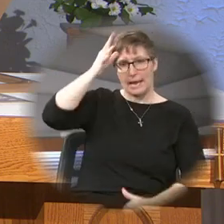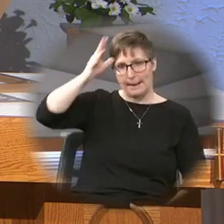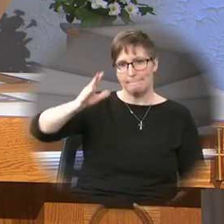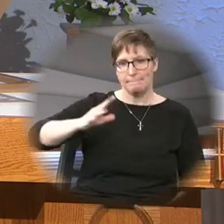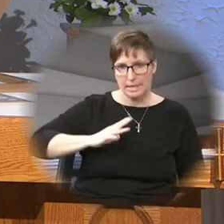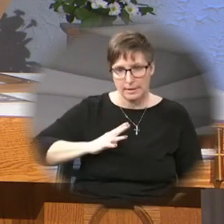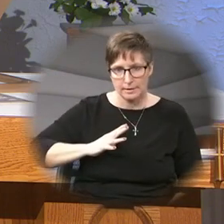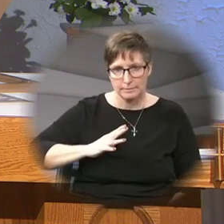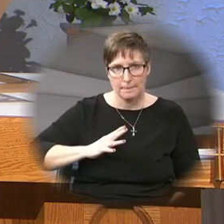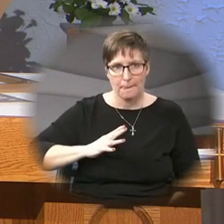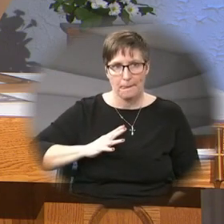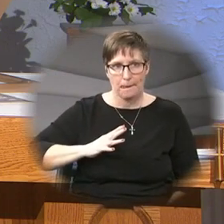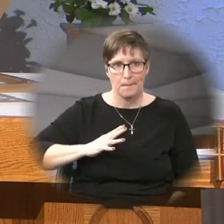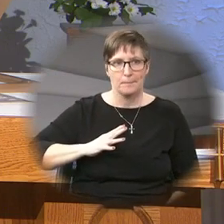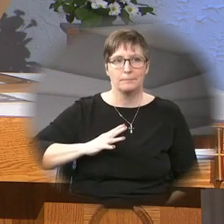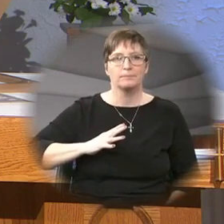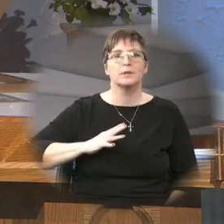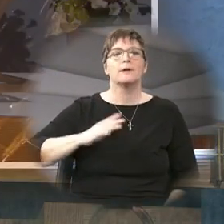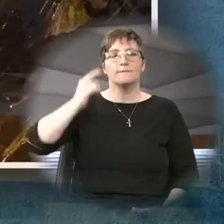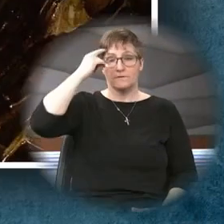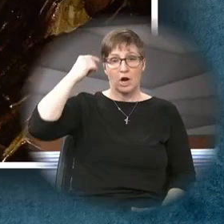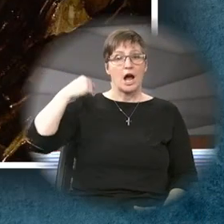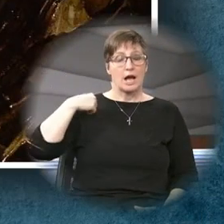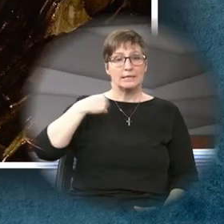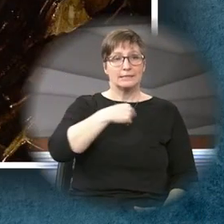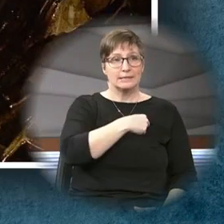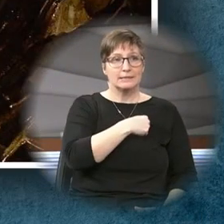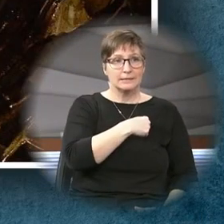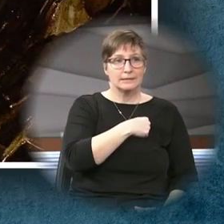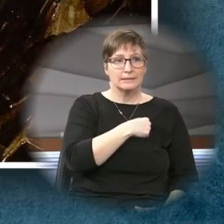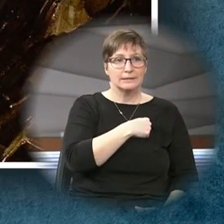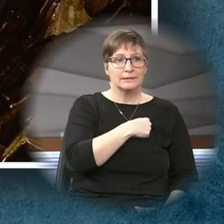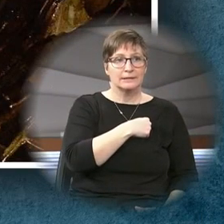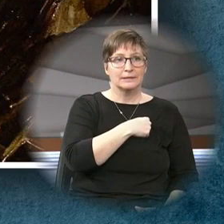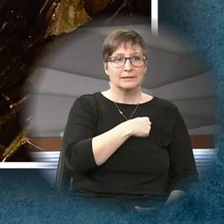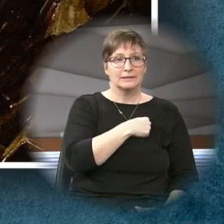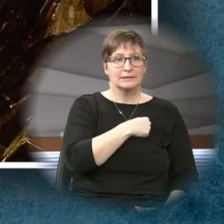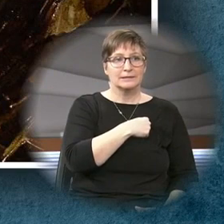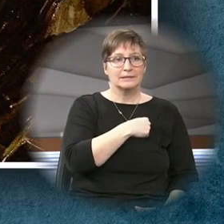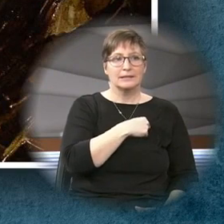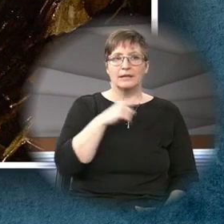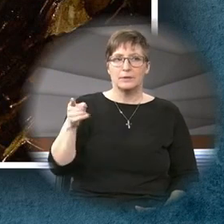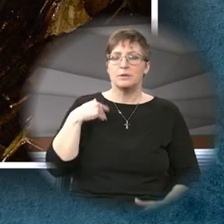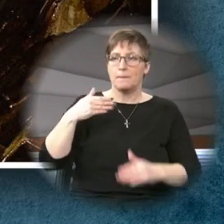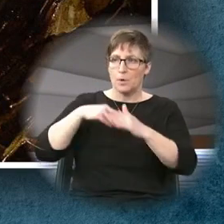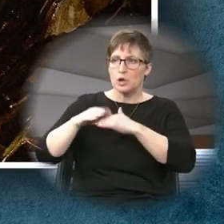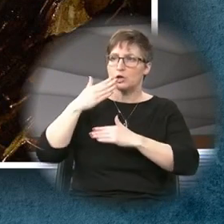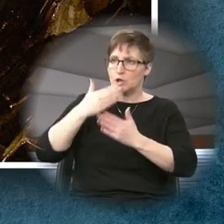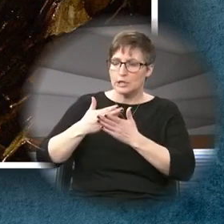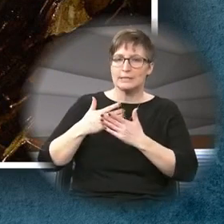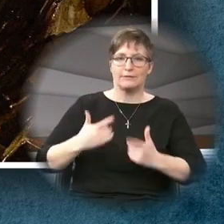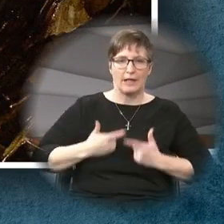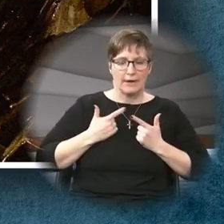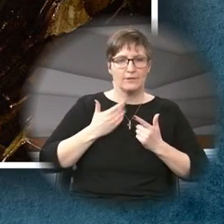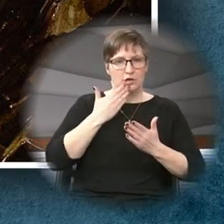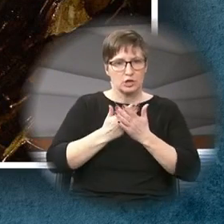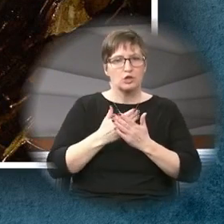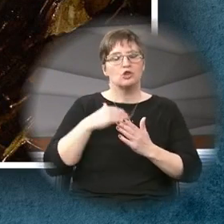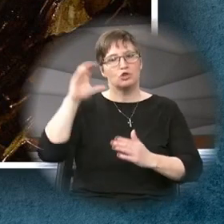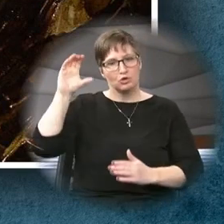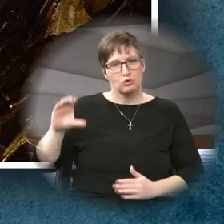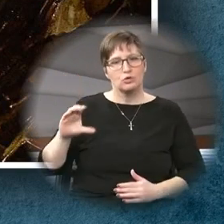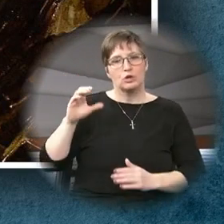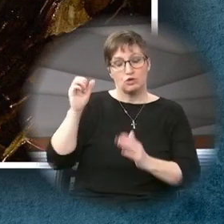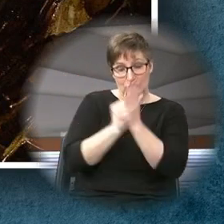Mary and became man. He was born with the goodness of life and goodness, crucified